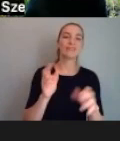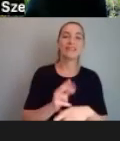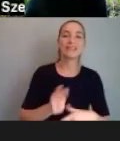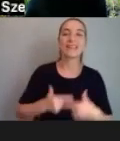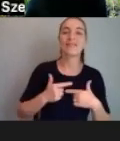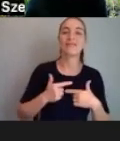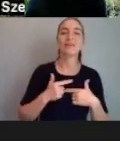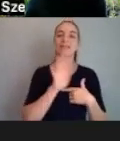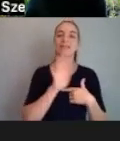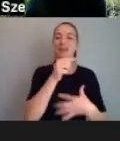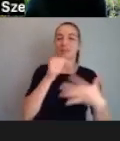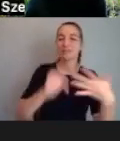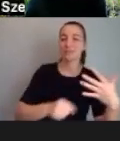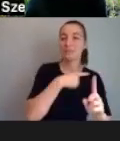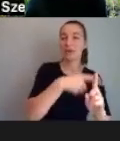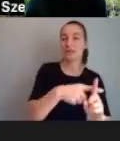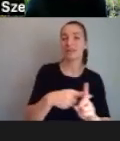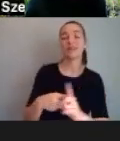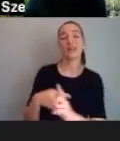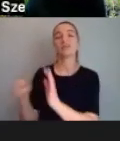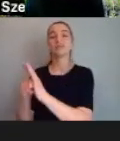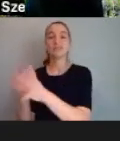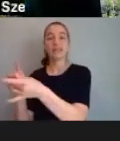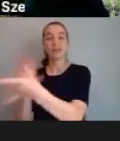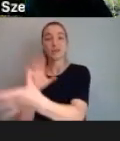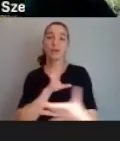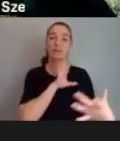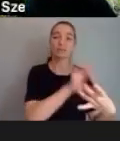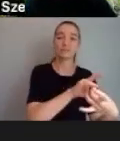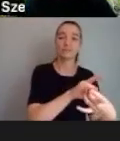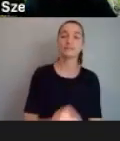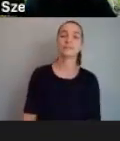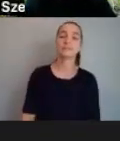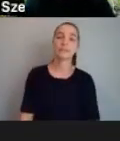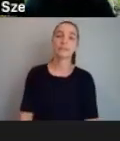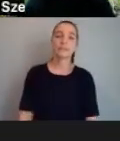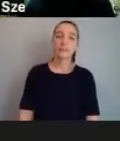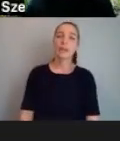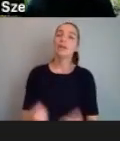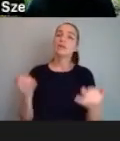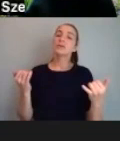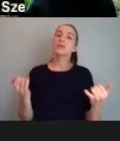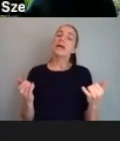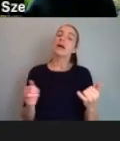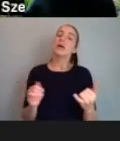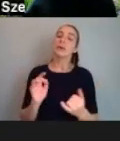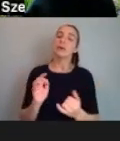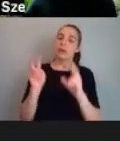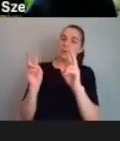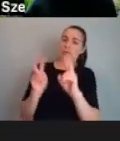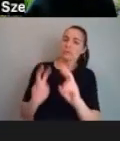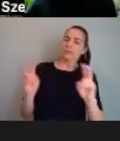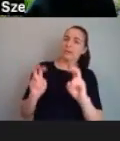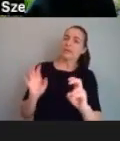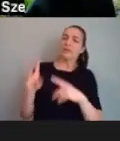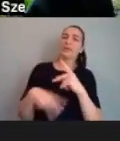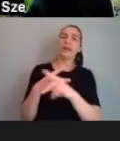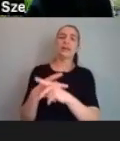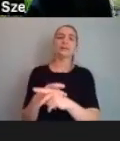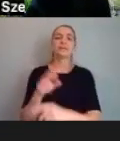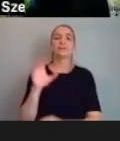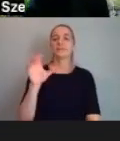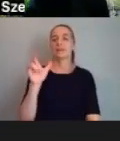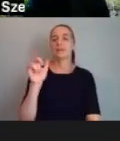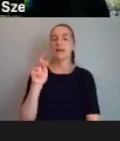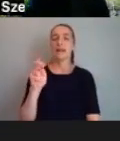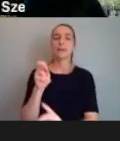made vulnerable to abuse, extraction, and violence. Um, so critical climate justice, you know, calls, I think, on love,